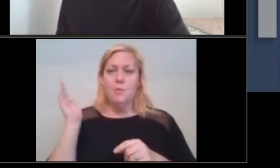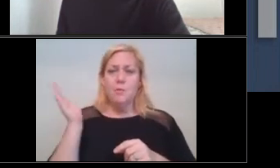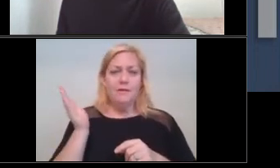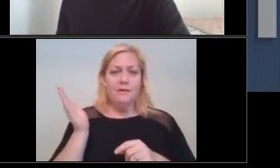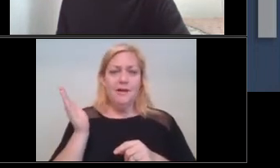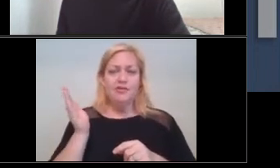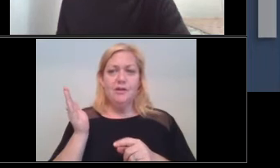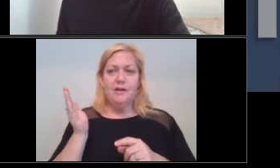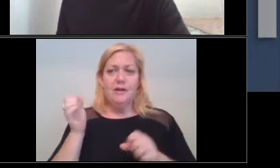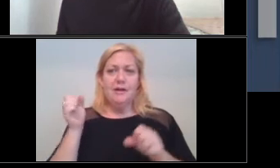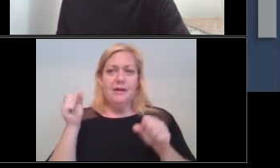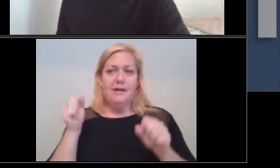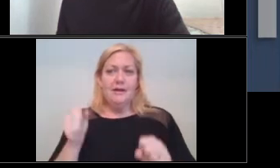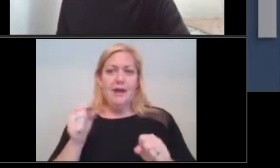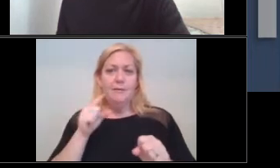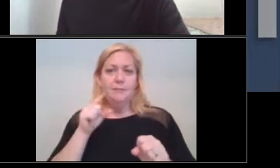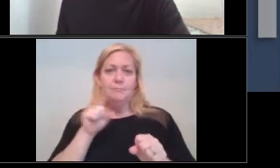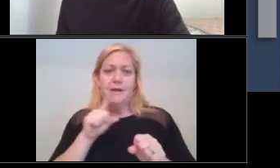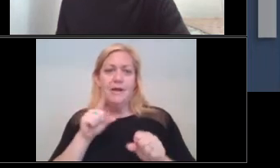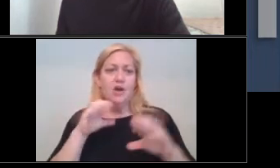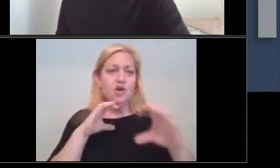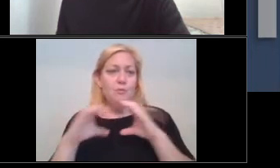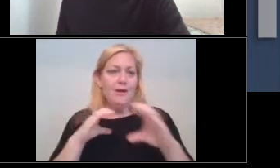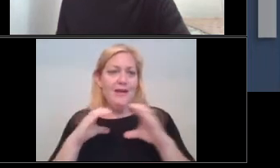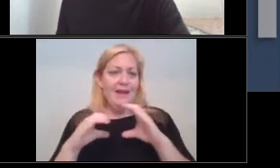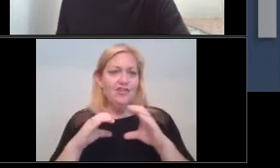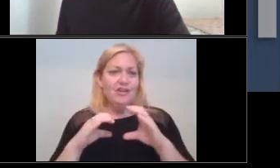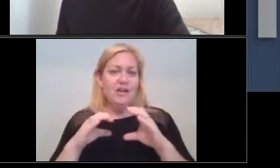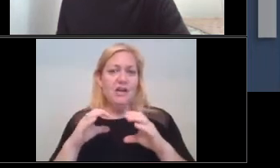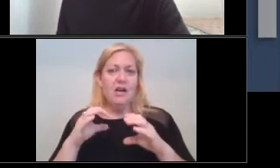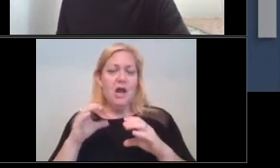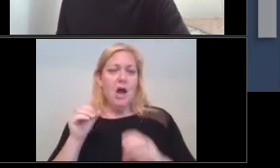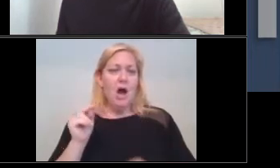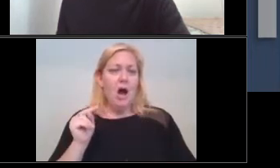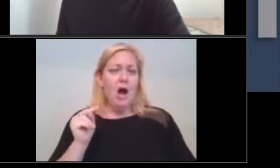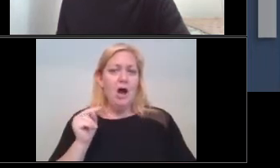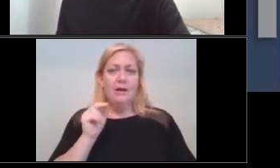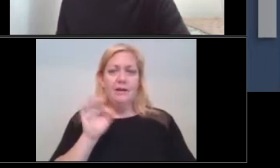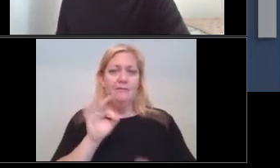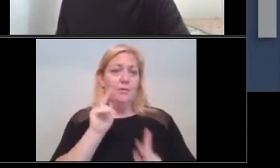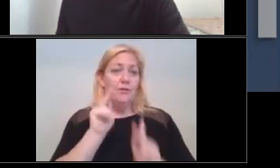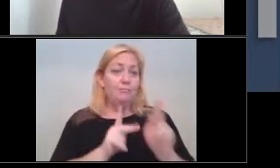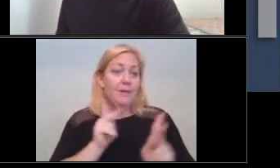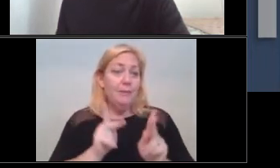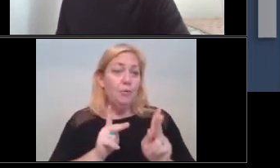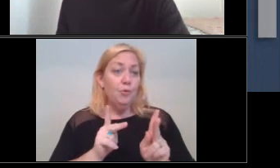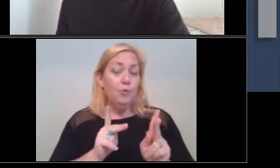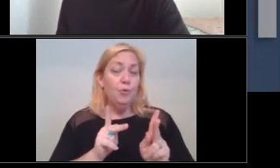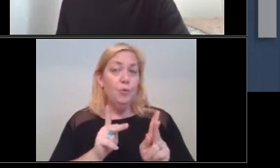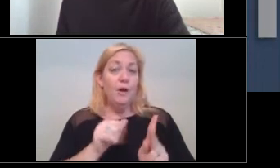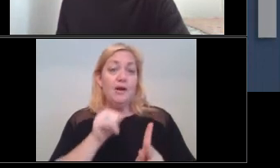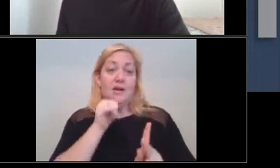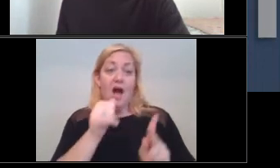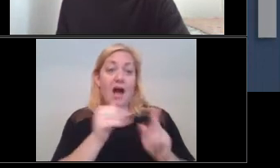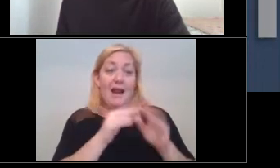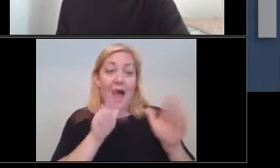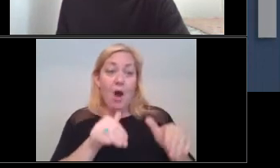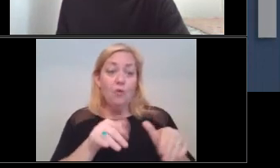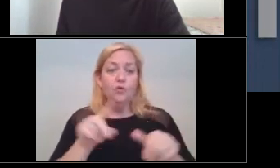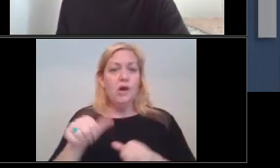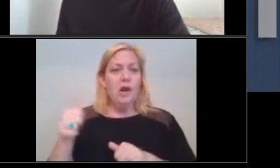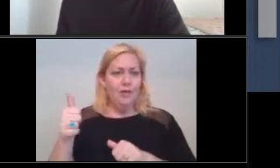could be a communication on whether it was people that were indeed unhoused or it was someone else.